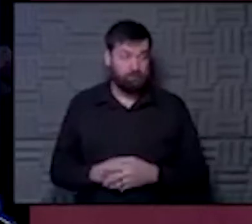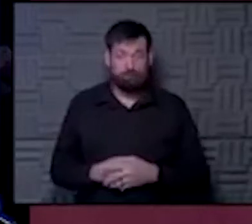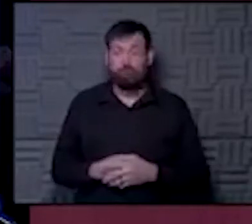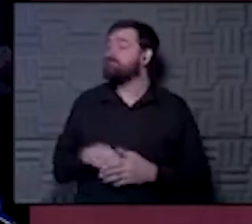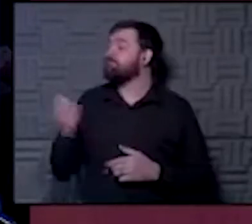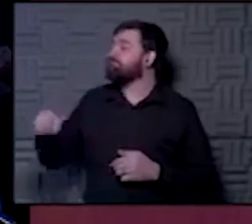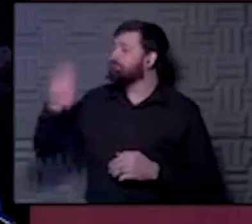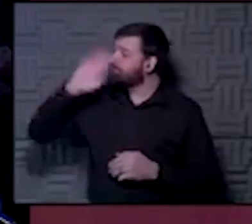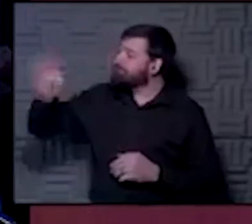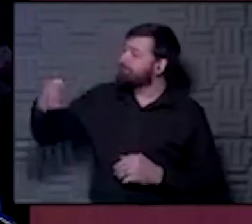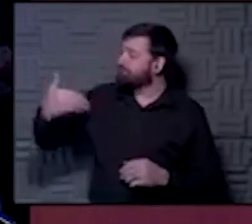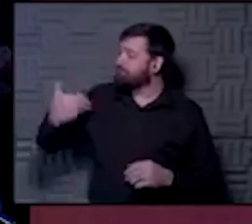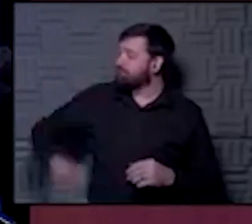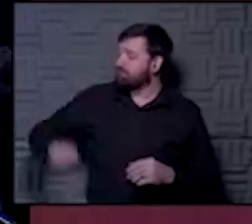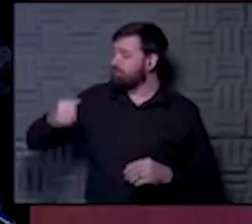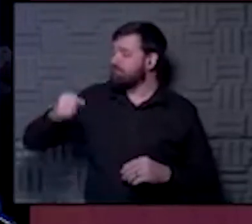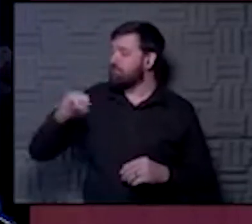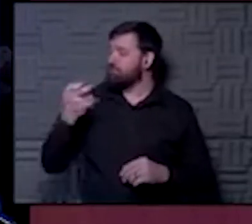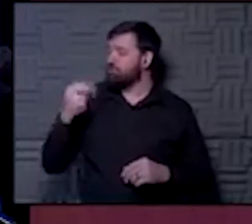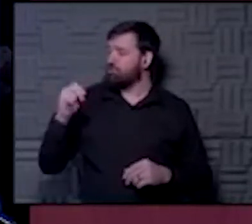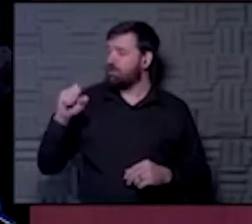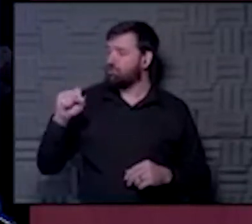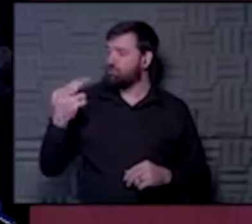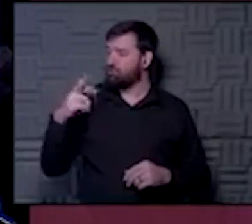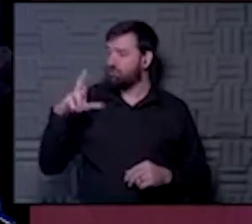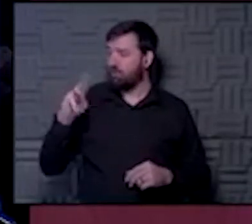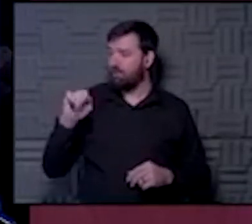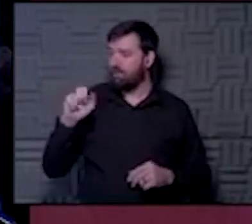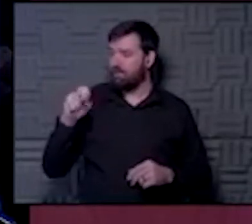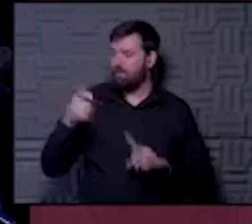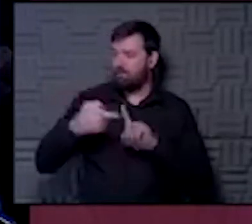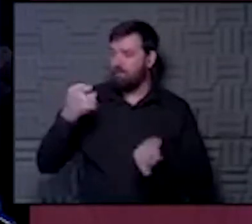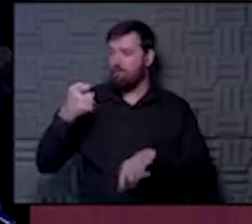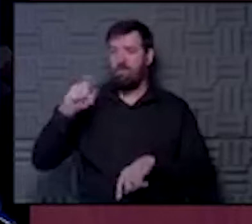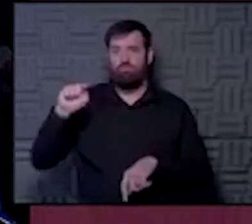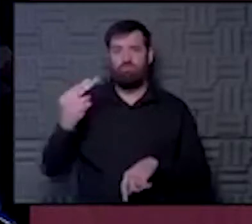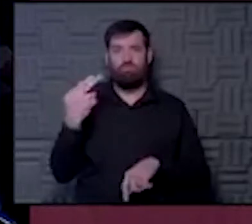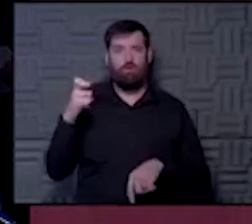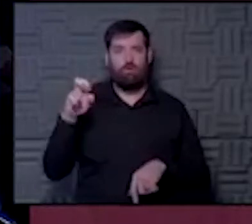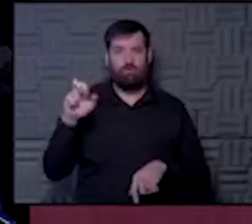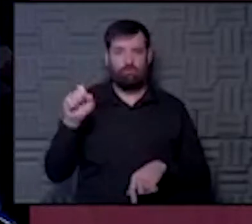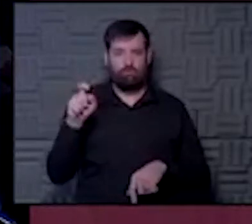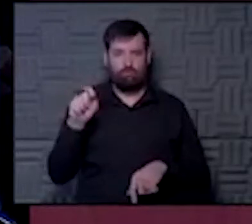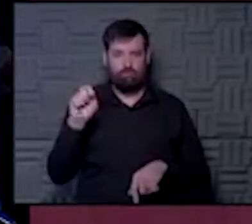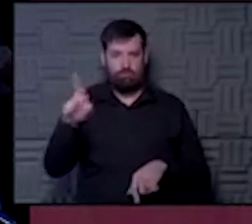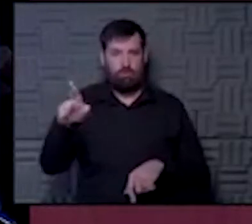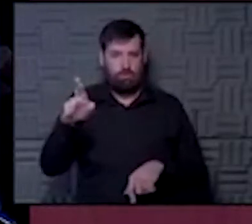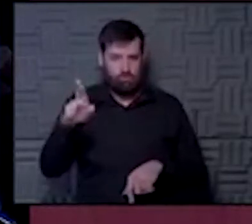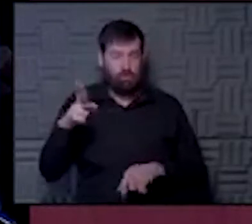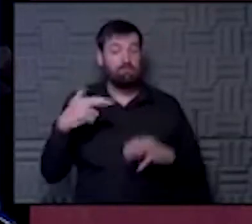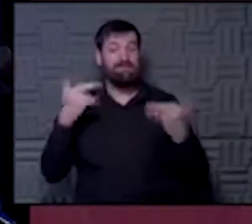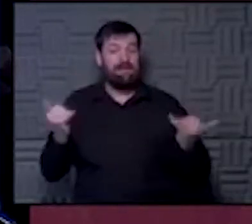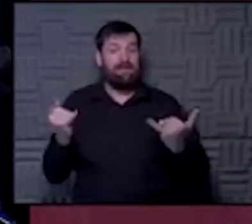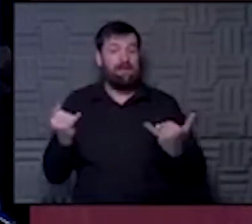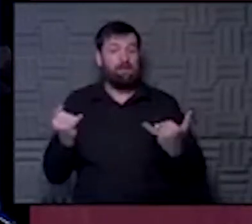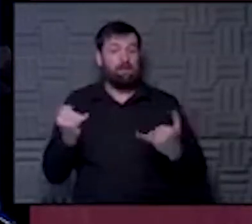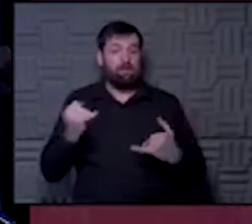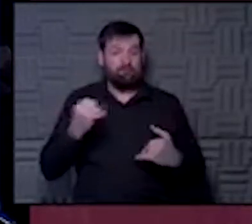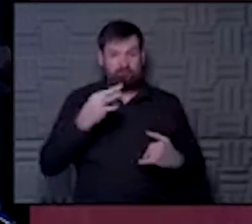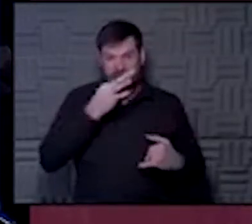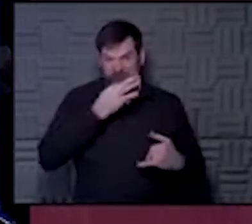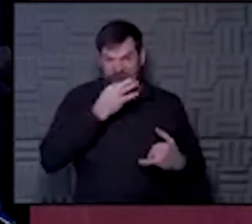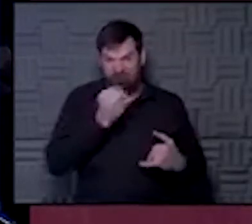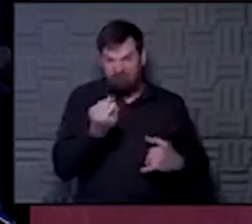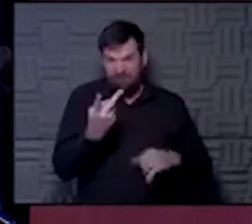Yes, hi. This is John Shorman from the Star. We're now just a few days away, potentially a